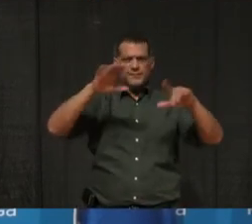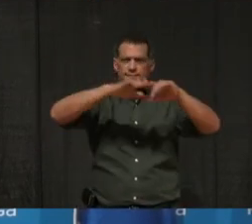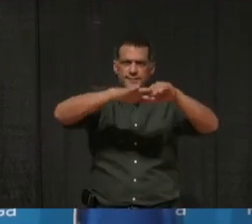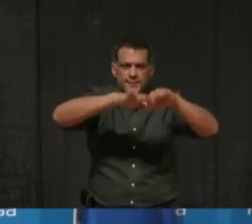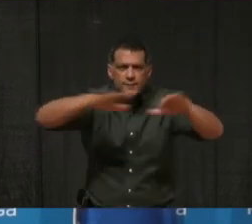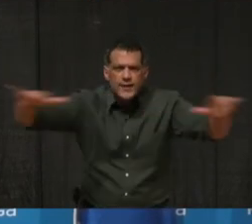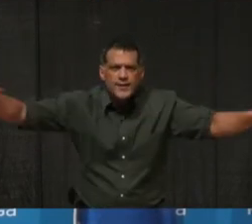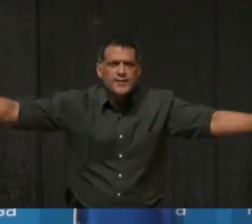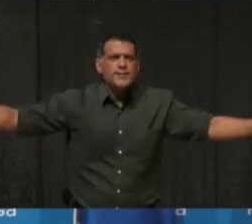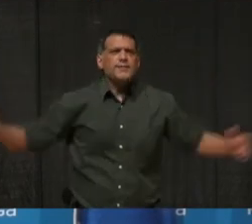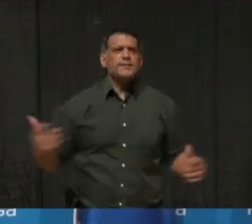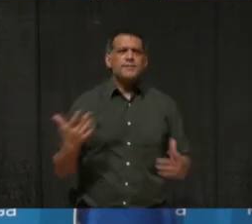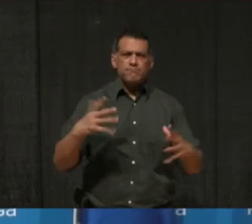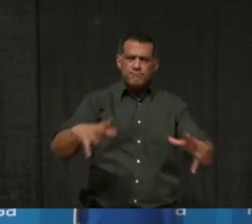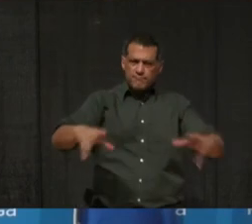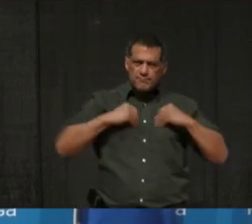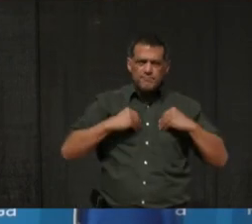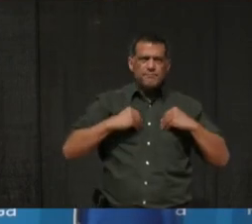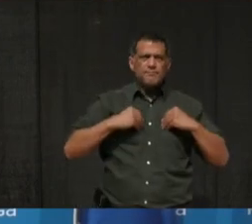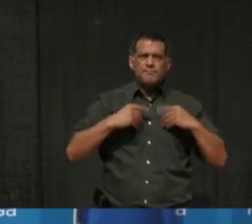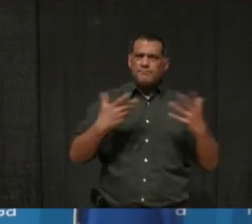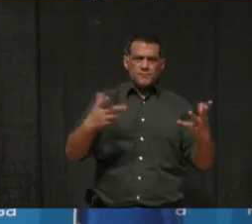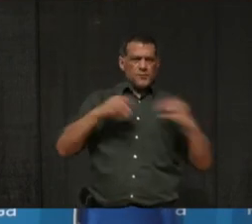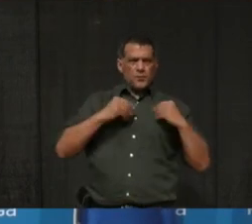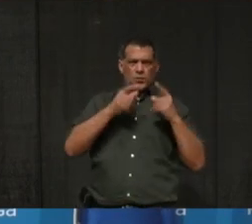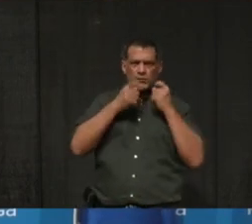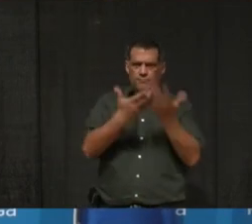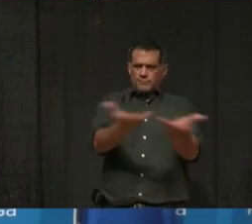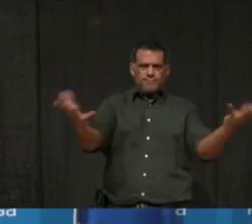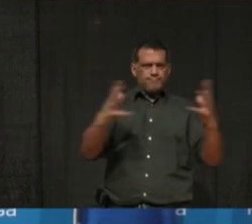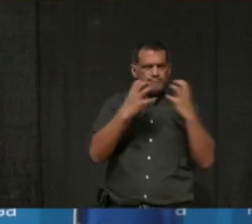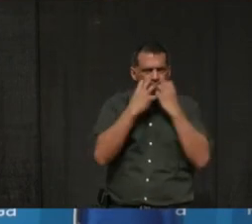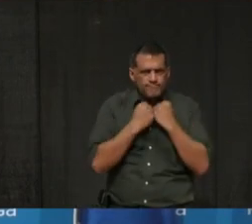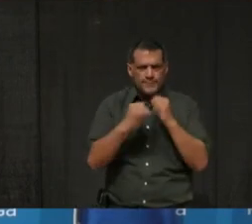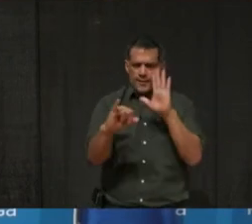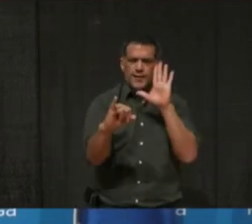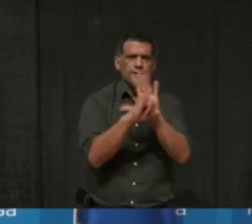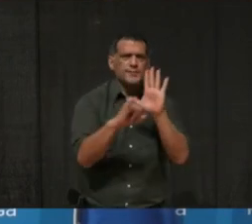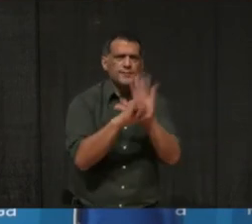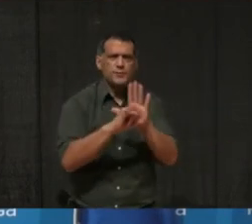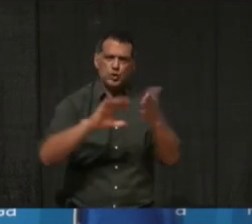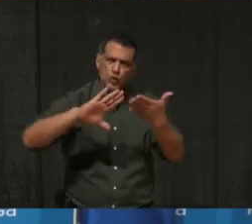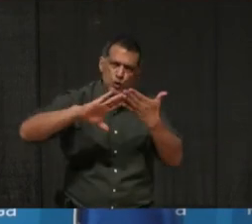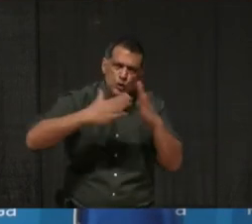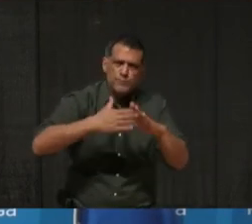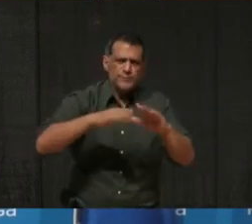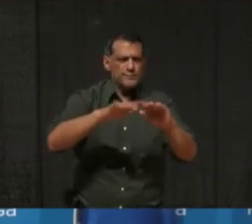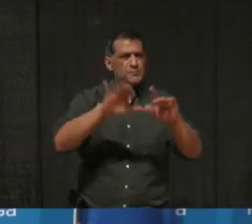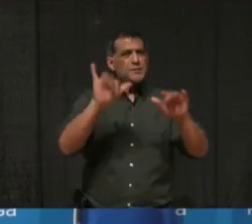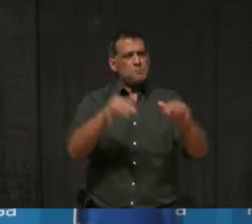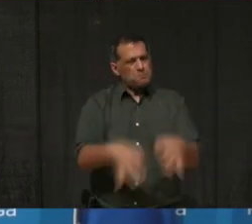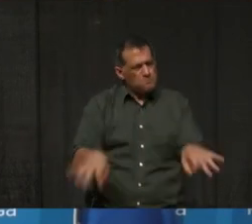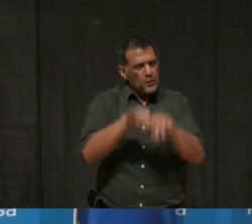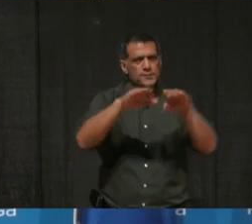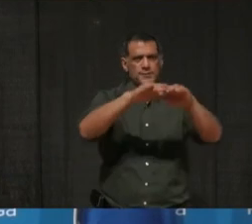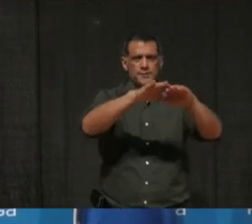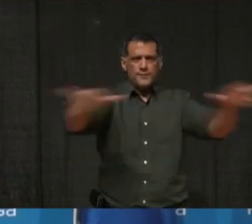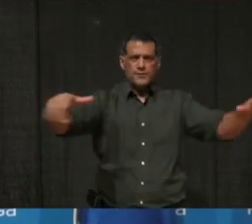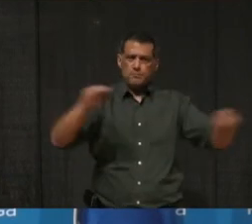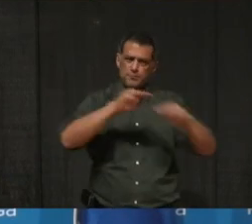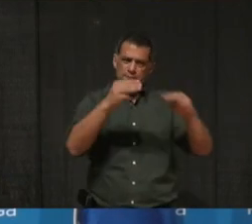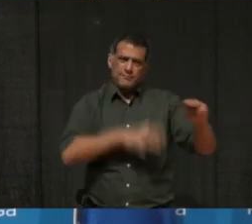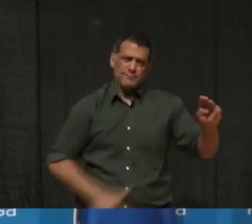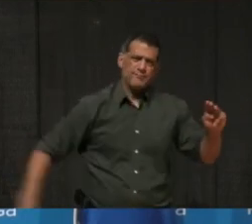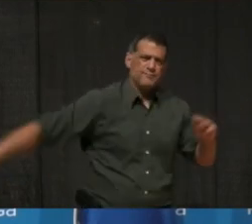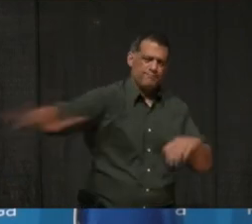shared values that are deeply rooted in the identity of our city. Diversity makes Mississauga shine. And